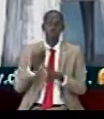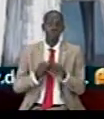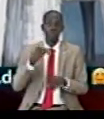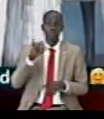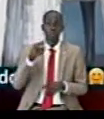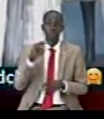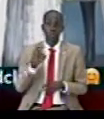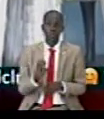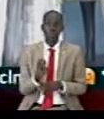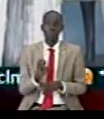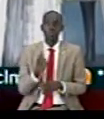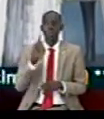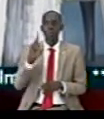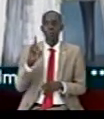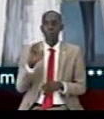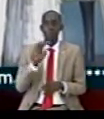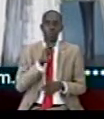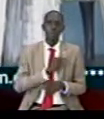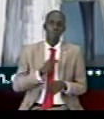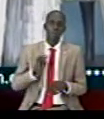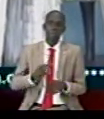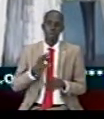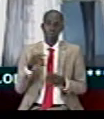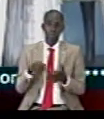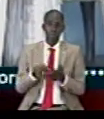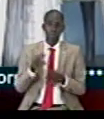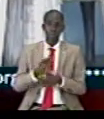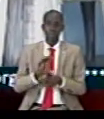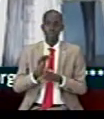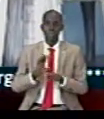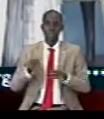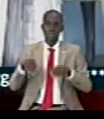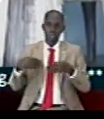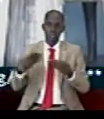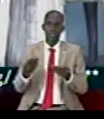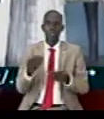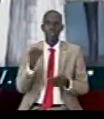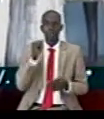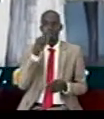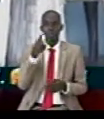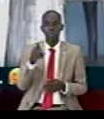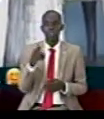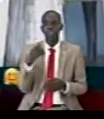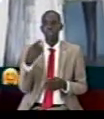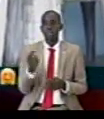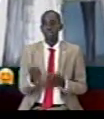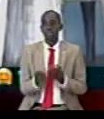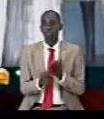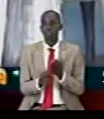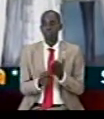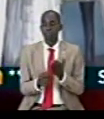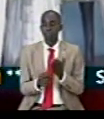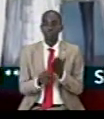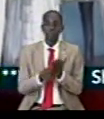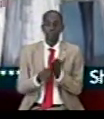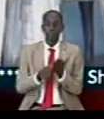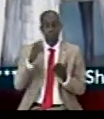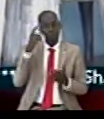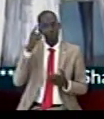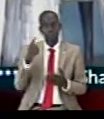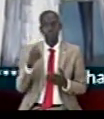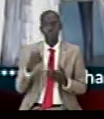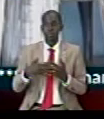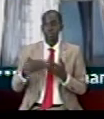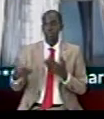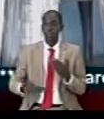one of the Palaf member gave me the, my neighbor, they gave me the Ambi. Before the man of God still